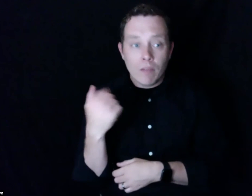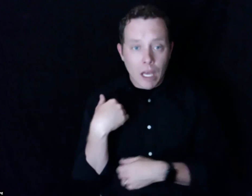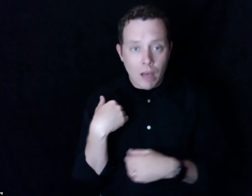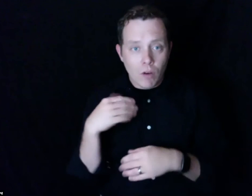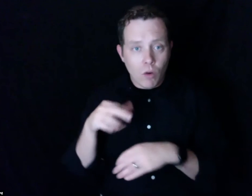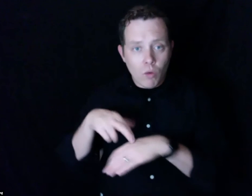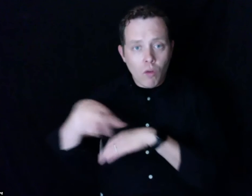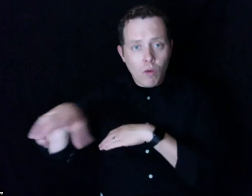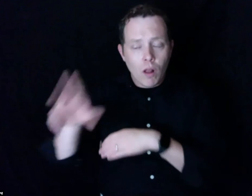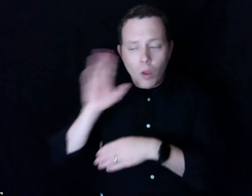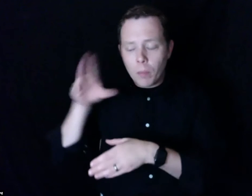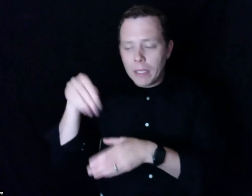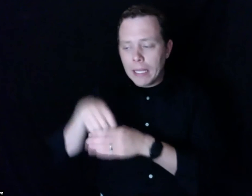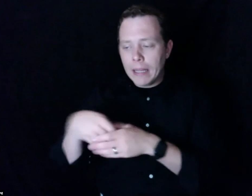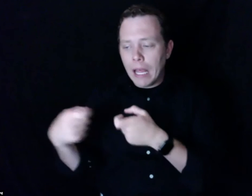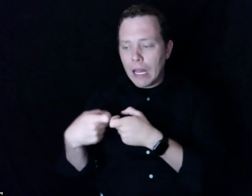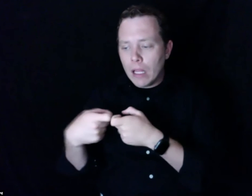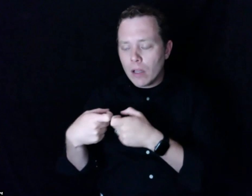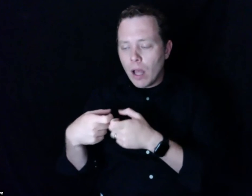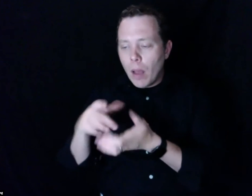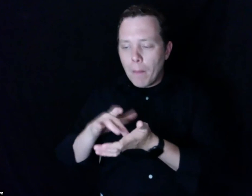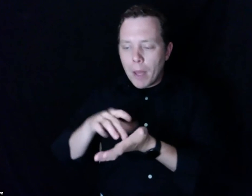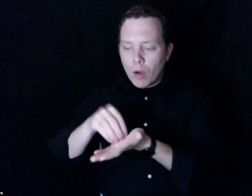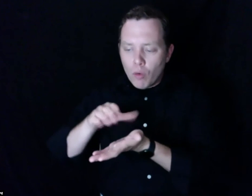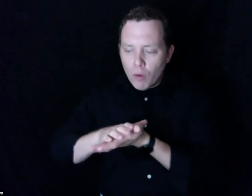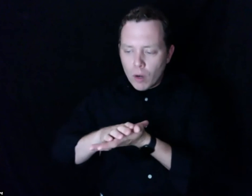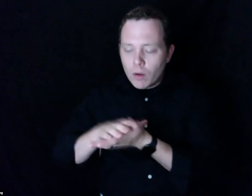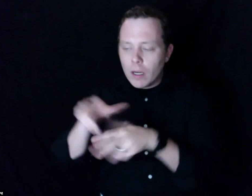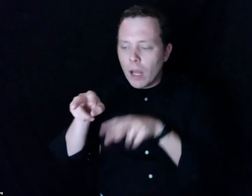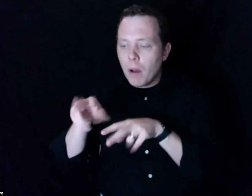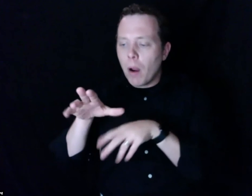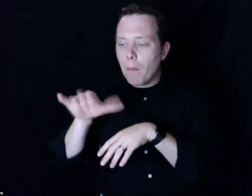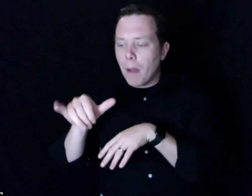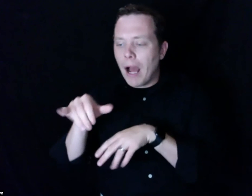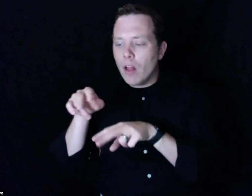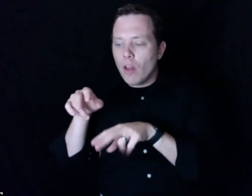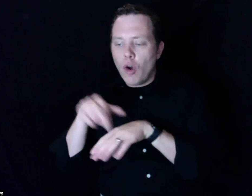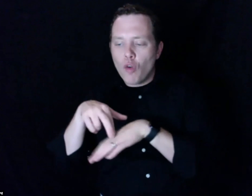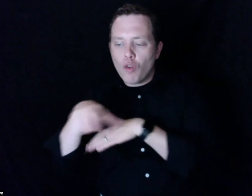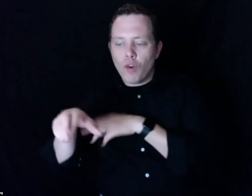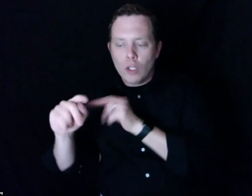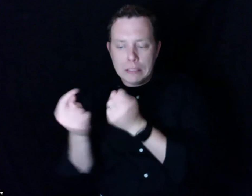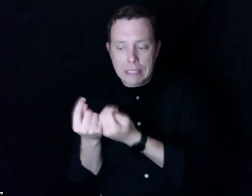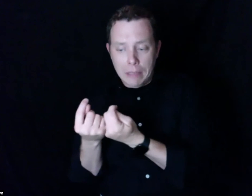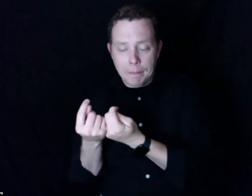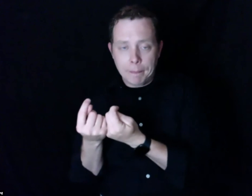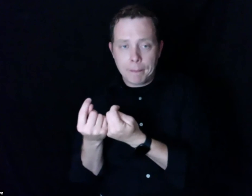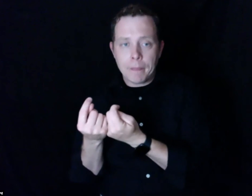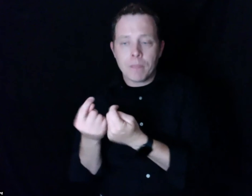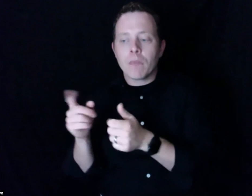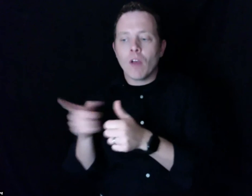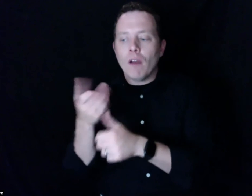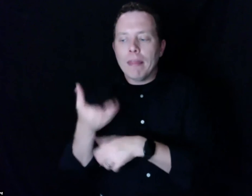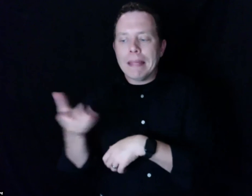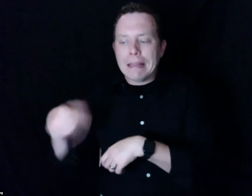the electronic medical record, which is then monitored by the referrals team. And the first thing they'll do generally